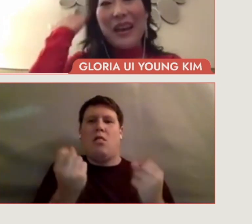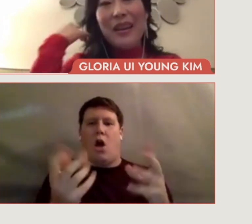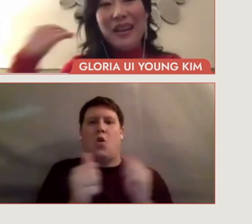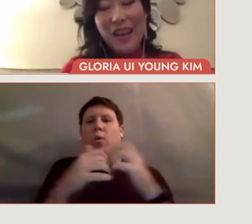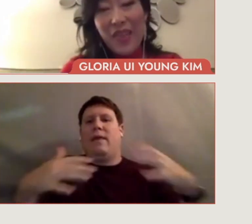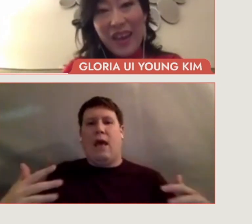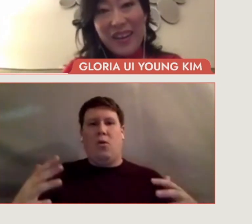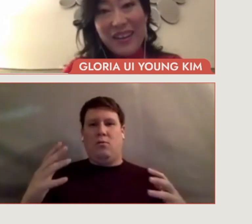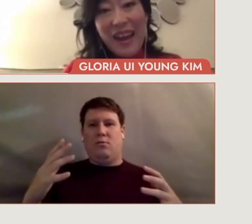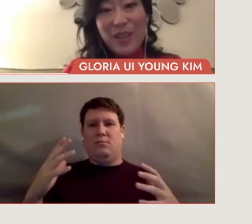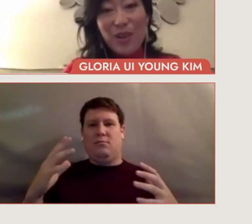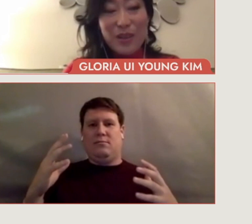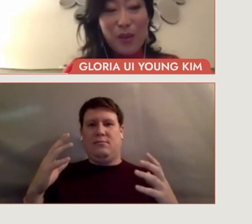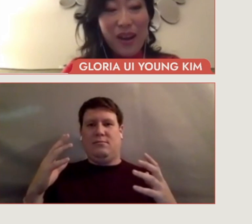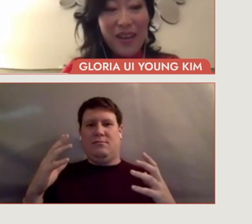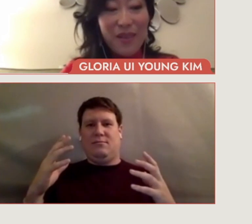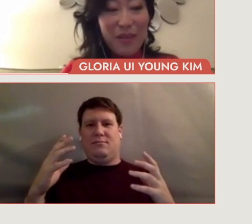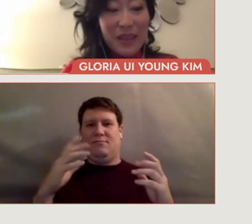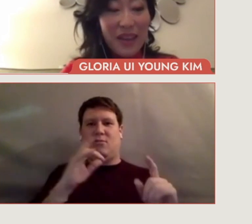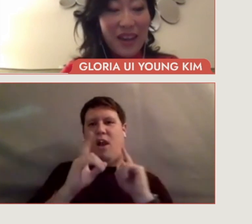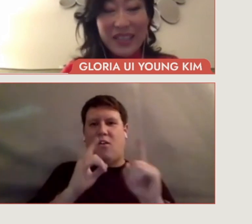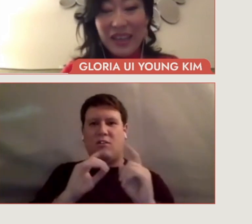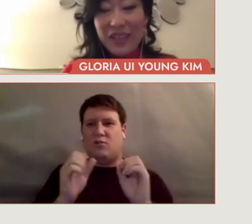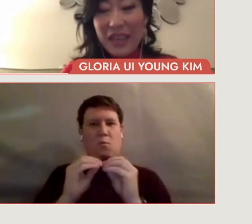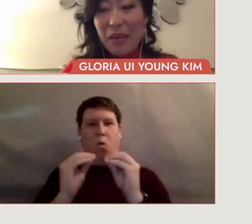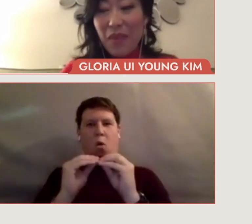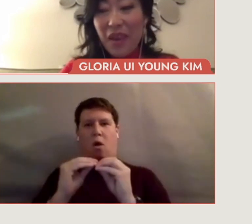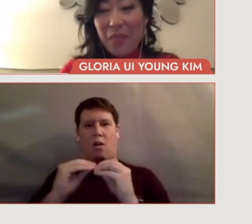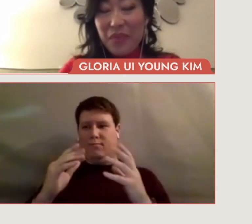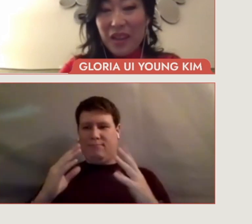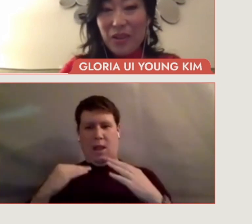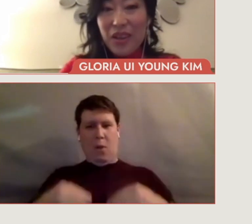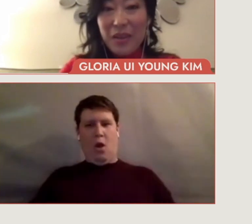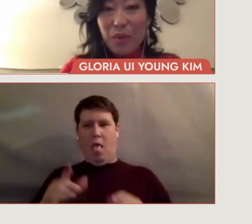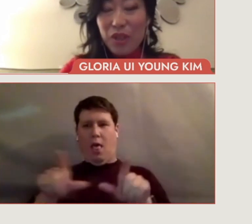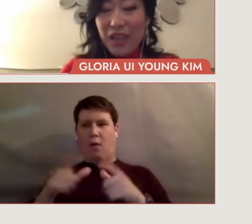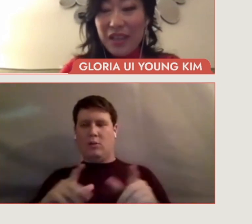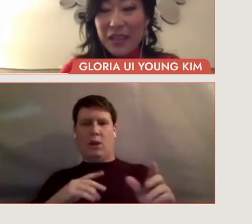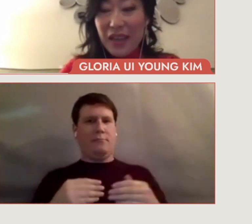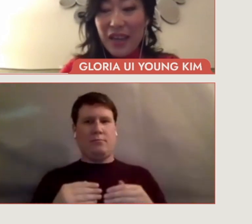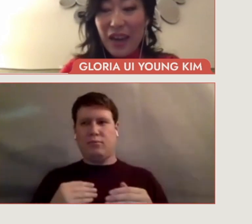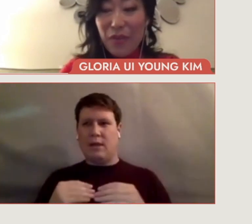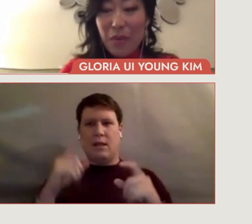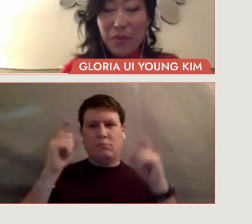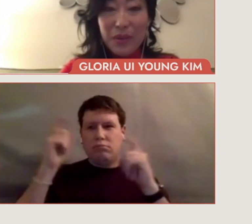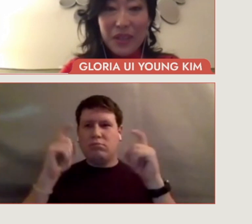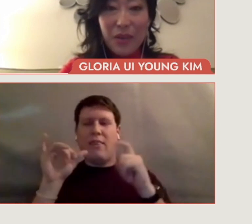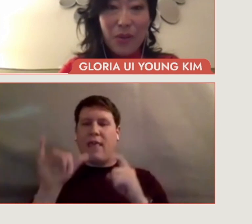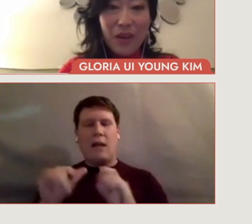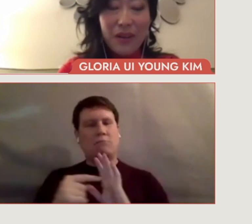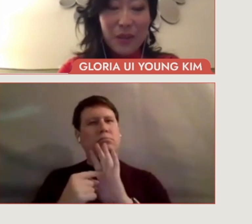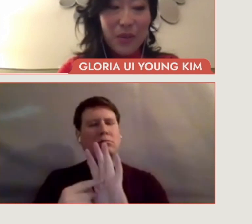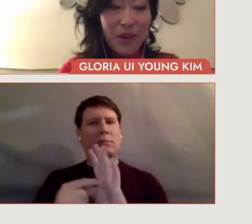find that actor. So I was like, I just have to keep looking and pushing, and I remembered, you